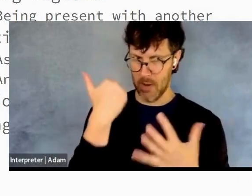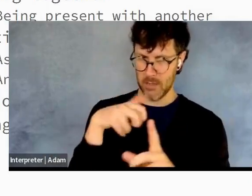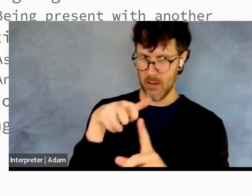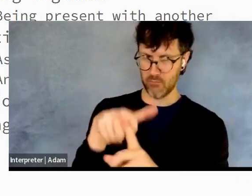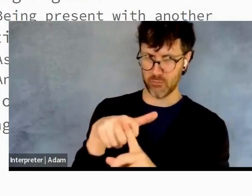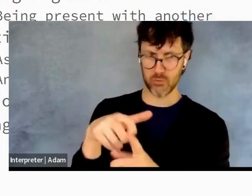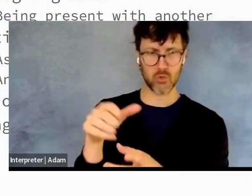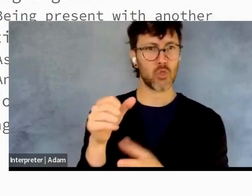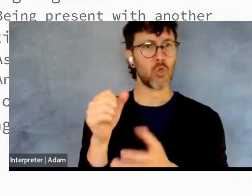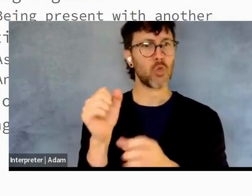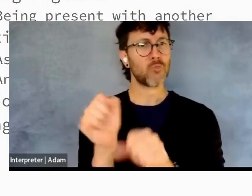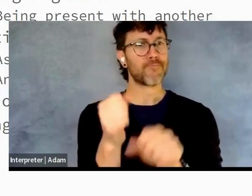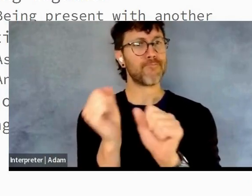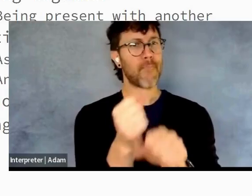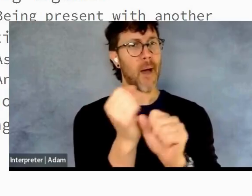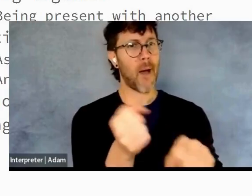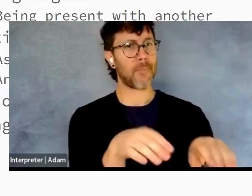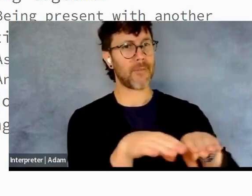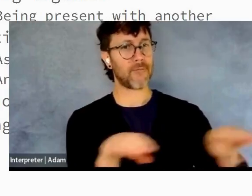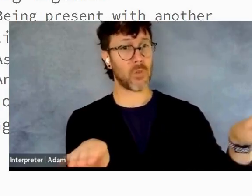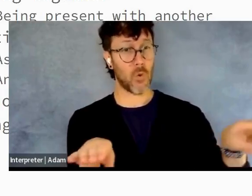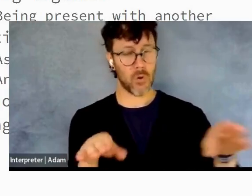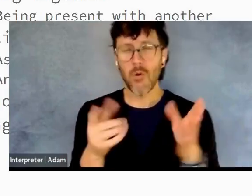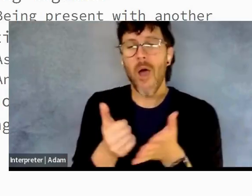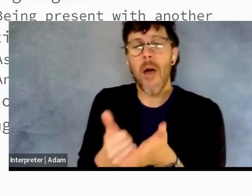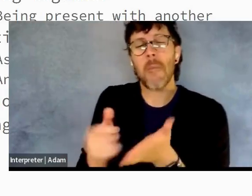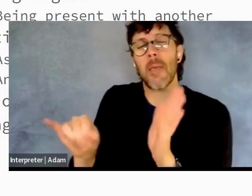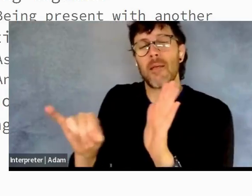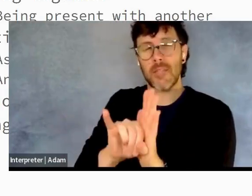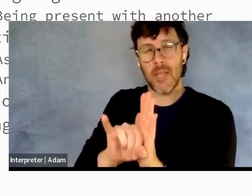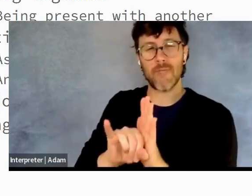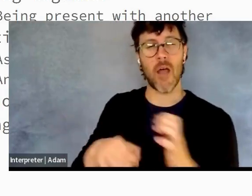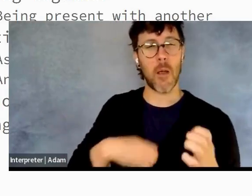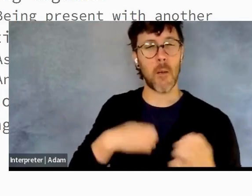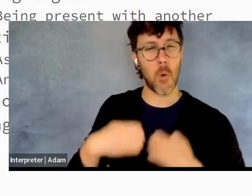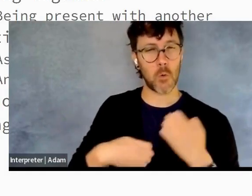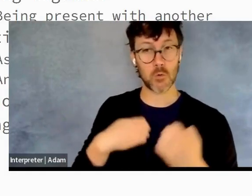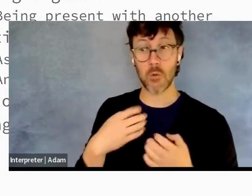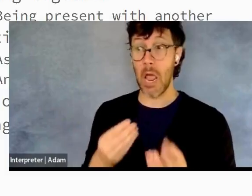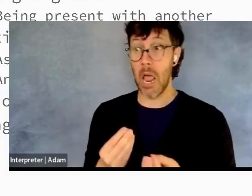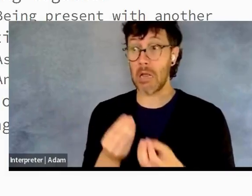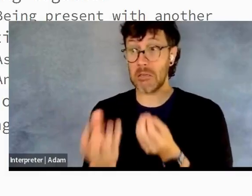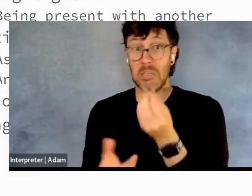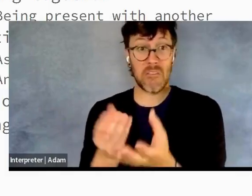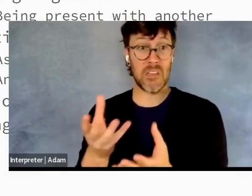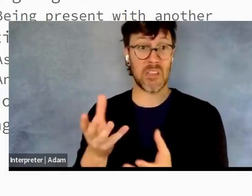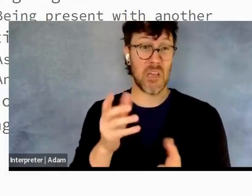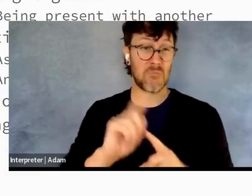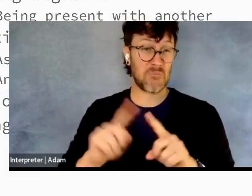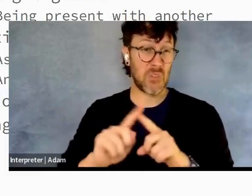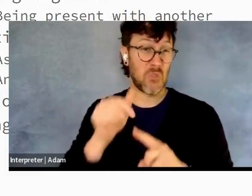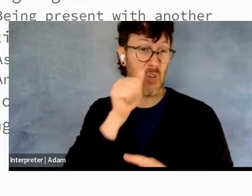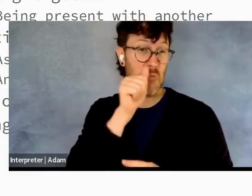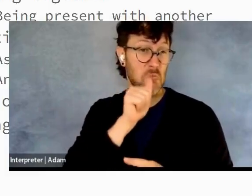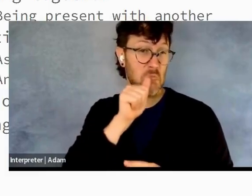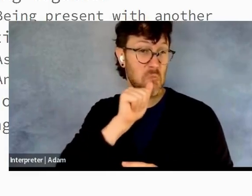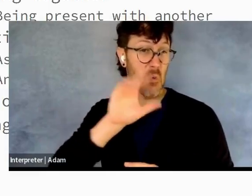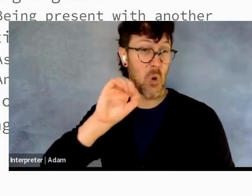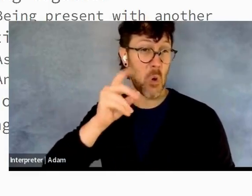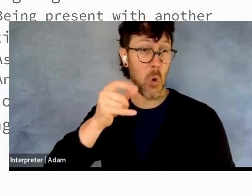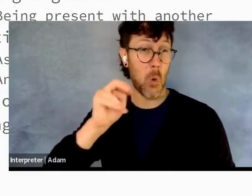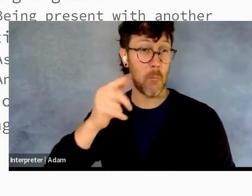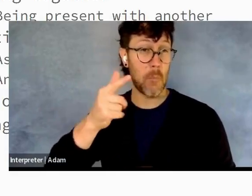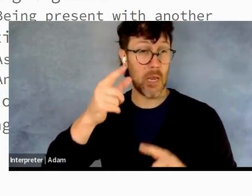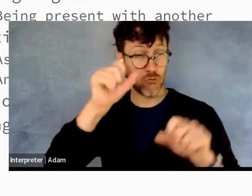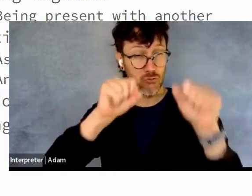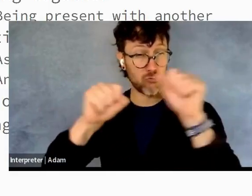them to identify those emotions and then give them some different coping strategies to manage those emotions and allow them to practice those